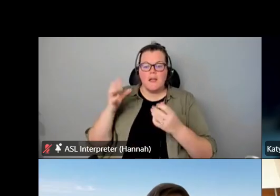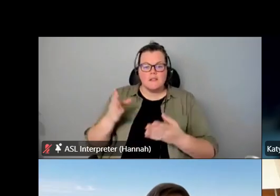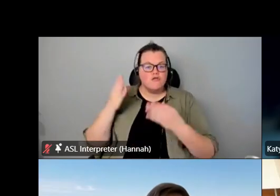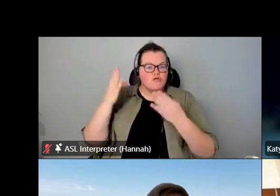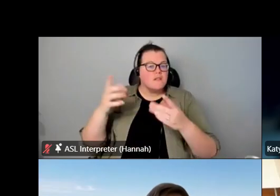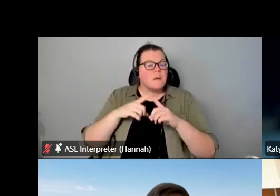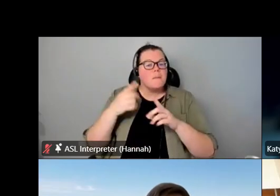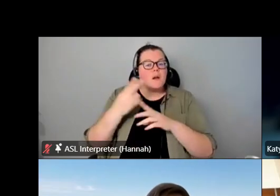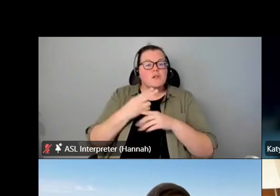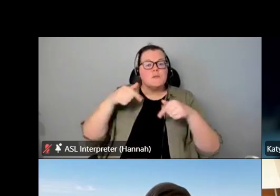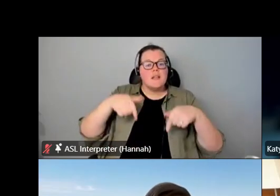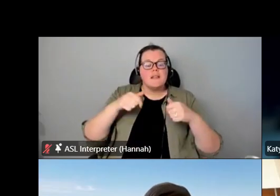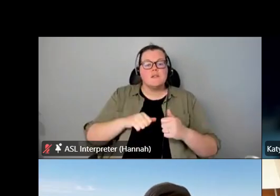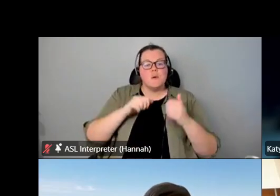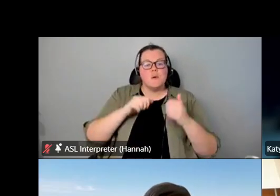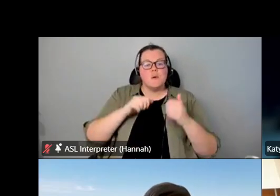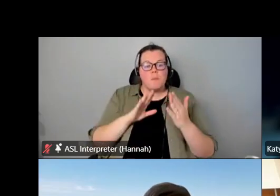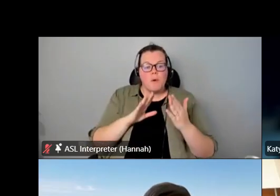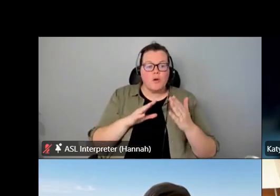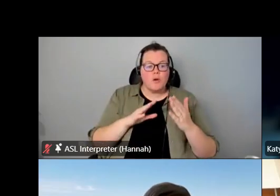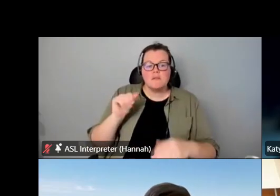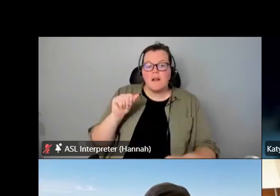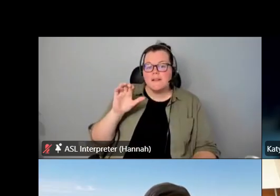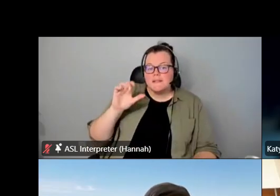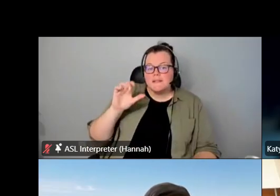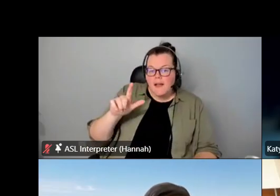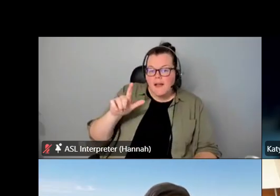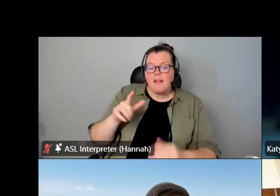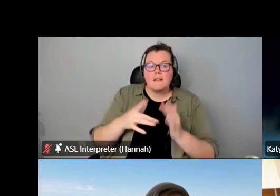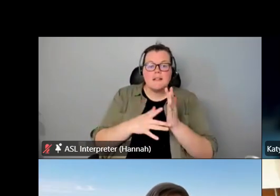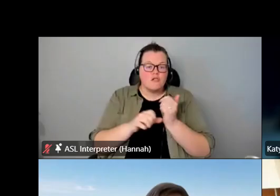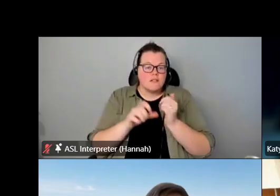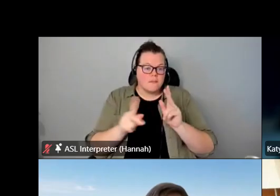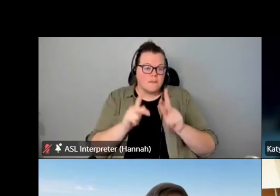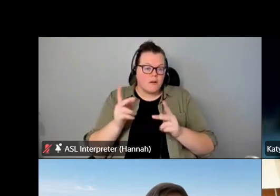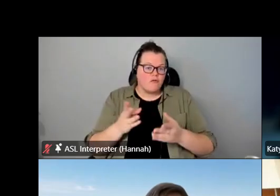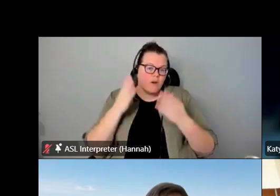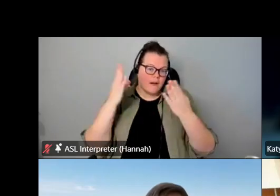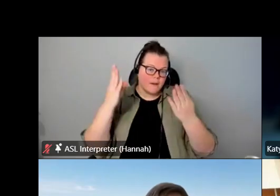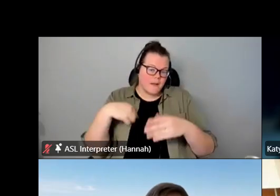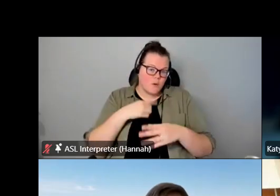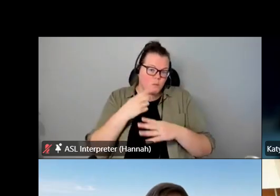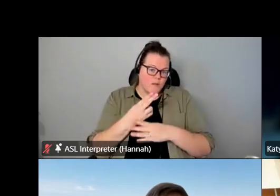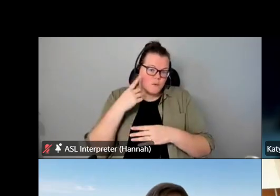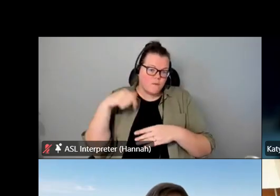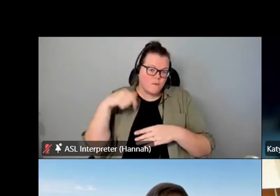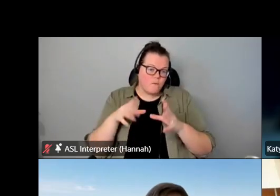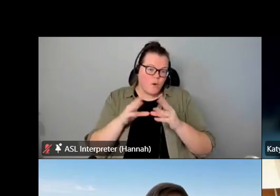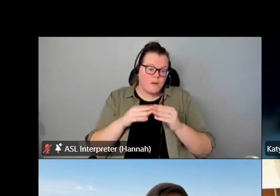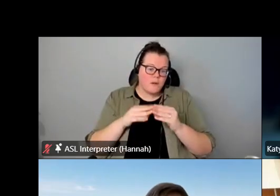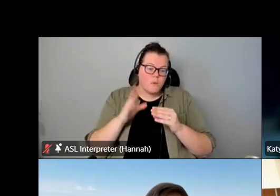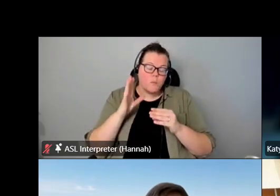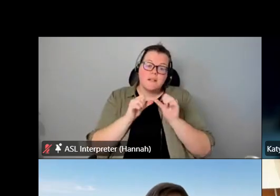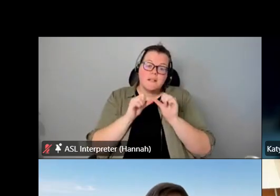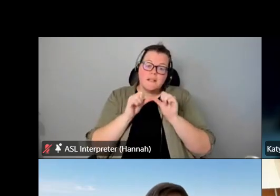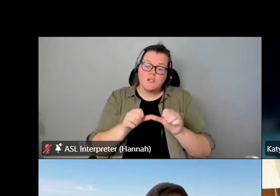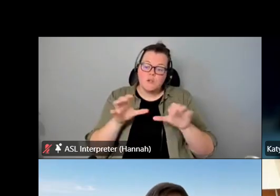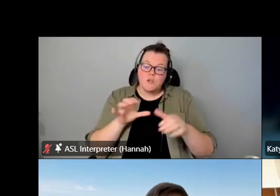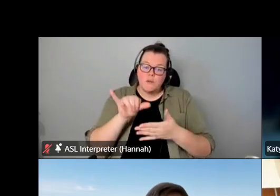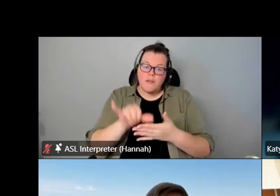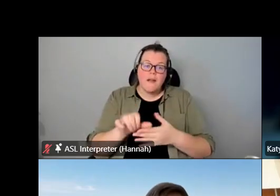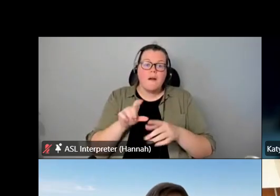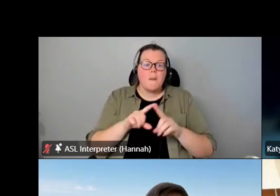format because ACL and our technical assistance folks have recommended that we use this for our meetings. And so I think we will continue to do that, but I do think that we